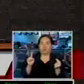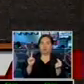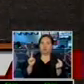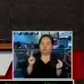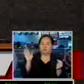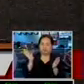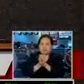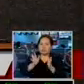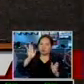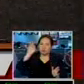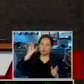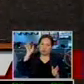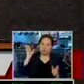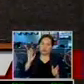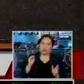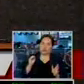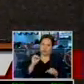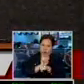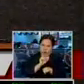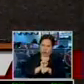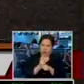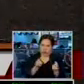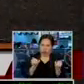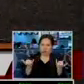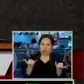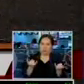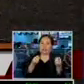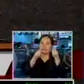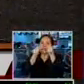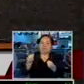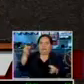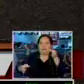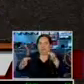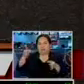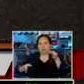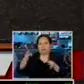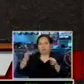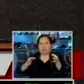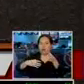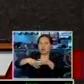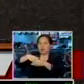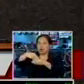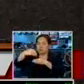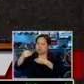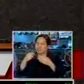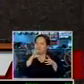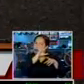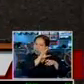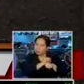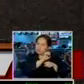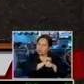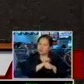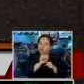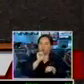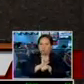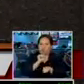unique. It is a rendition of justice outside our traditional judicial